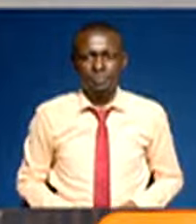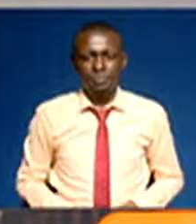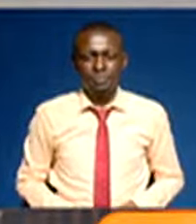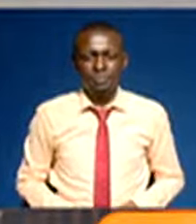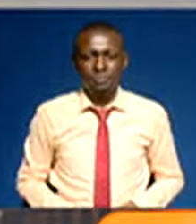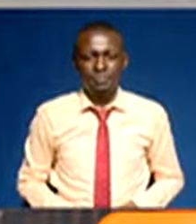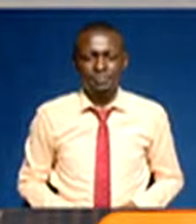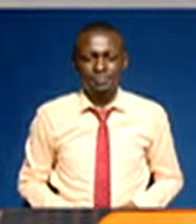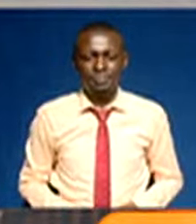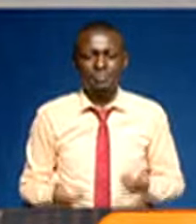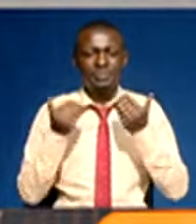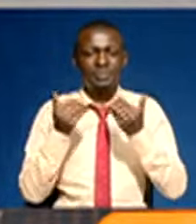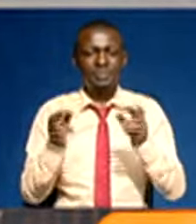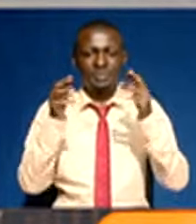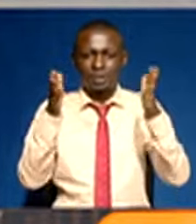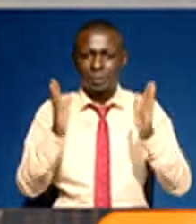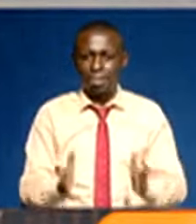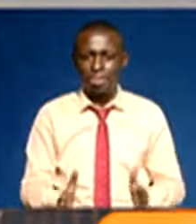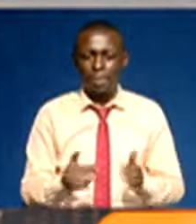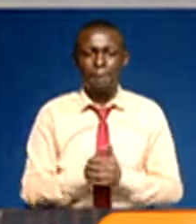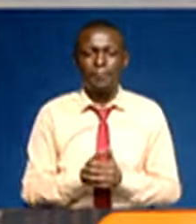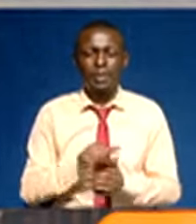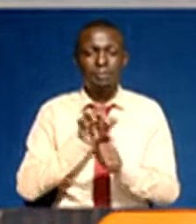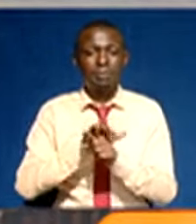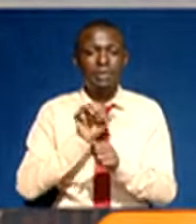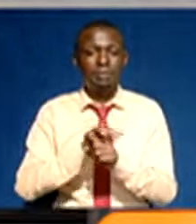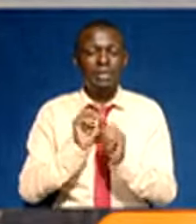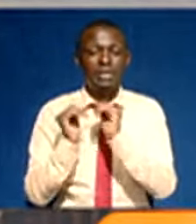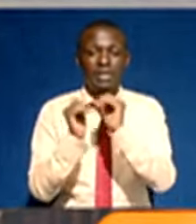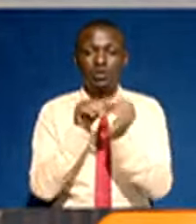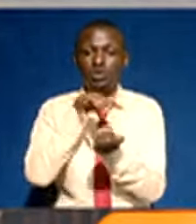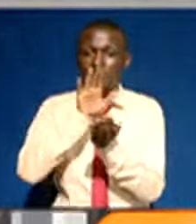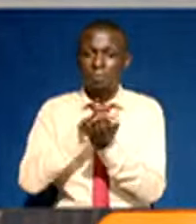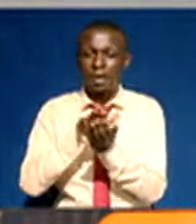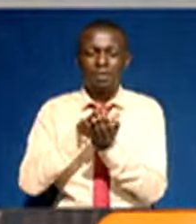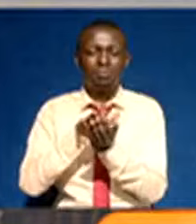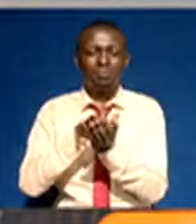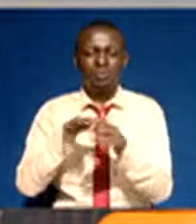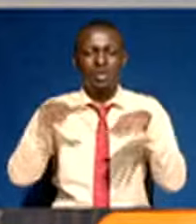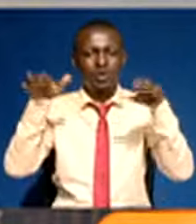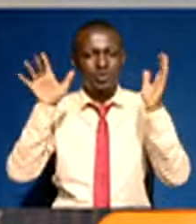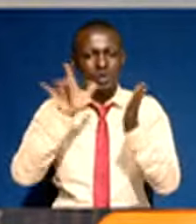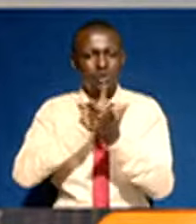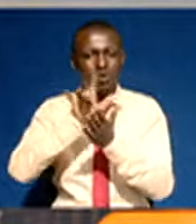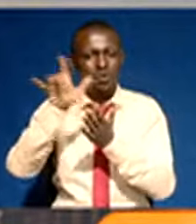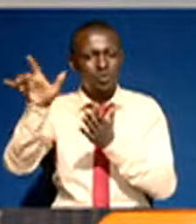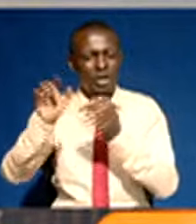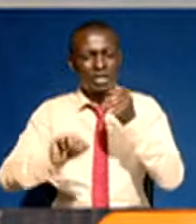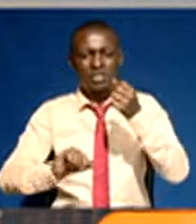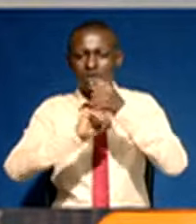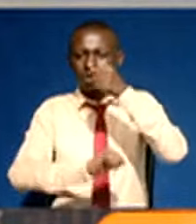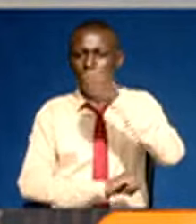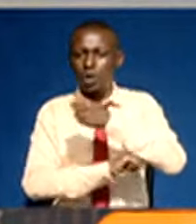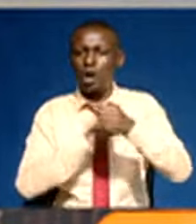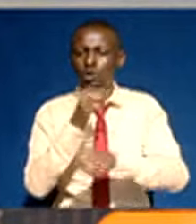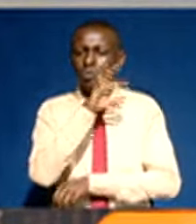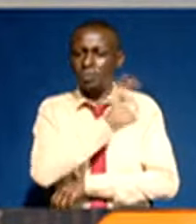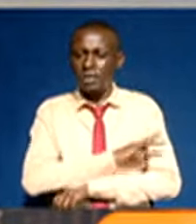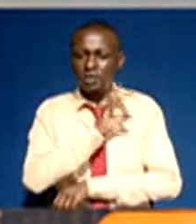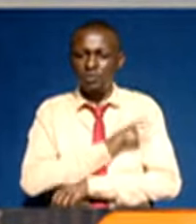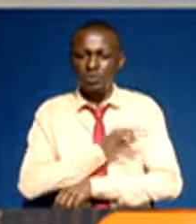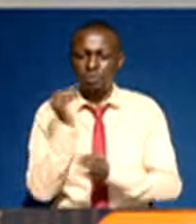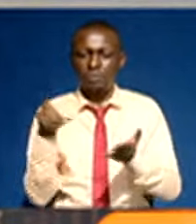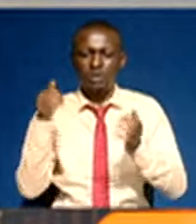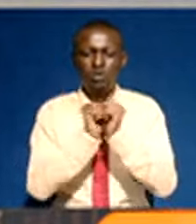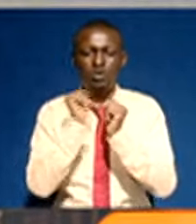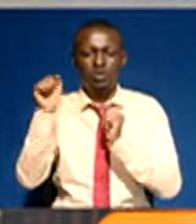All right, Seth, thanks so much for that. Now, thousands of Equity Bank's Wings to Fly scholarship beneficiaries are attending the 15th annual